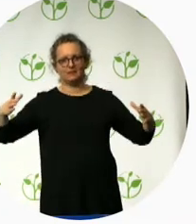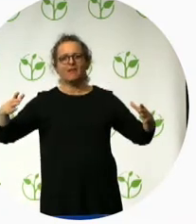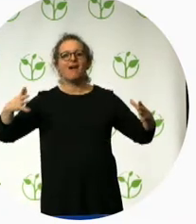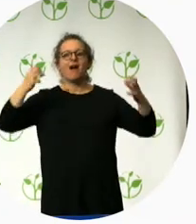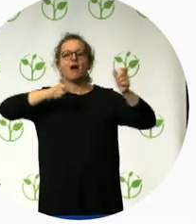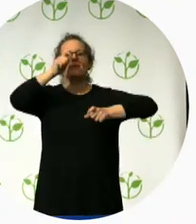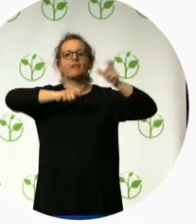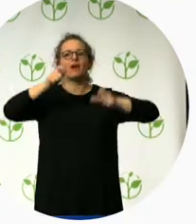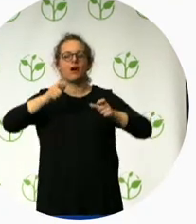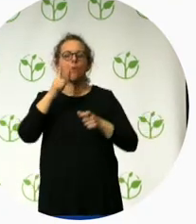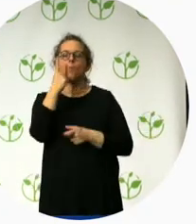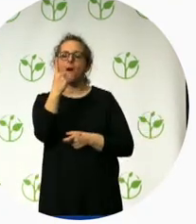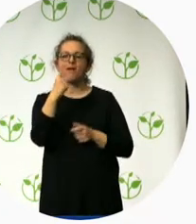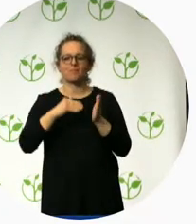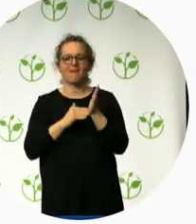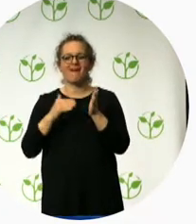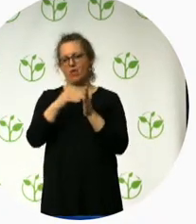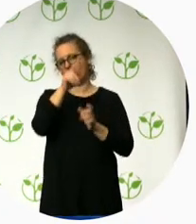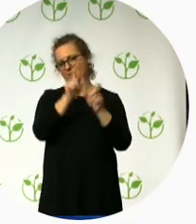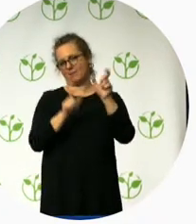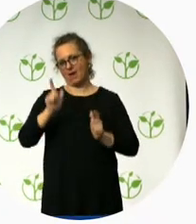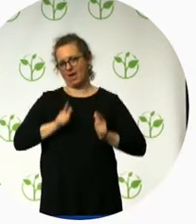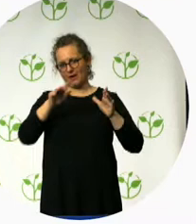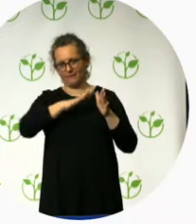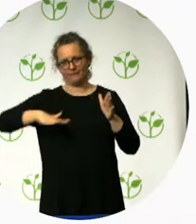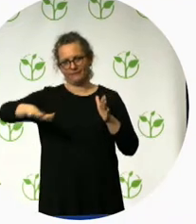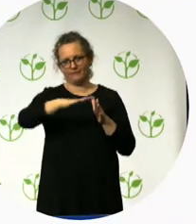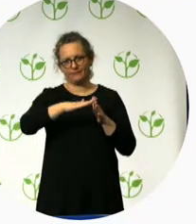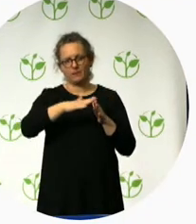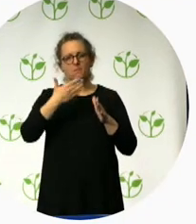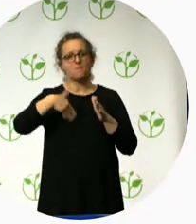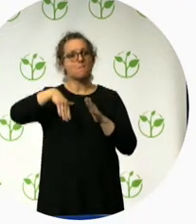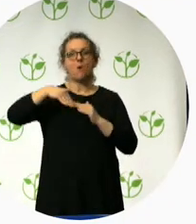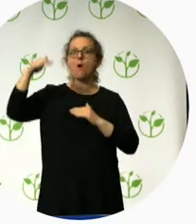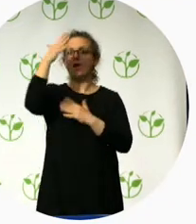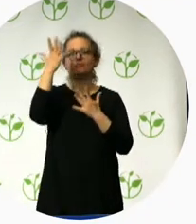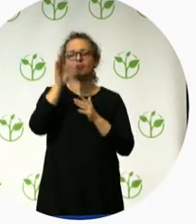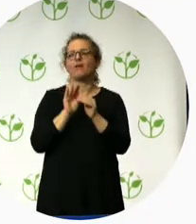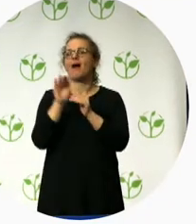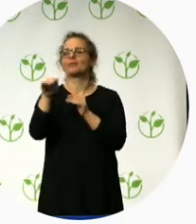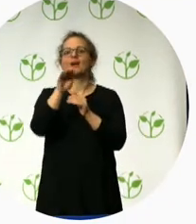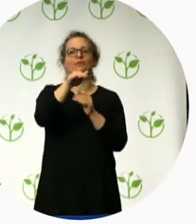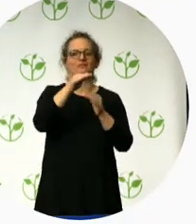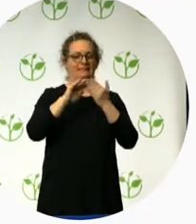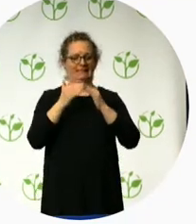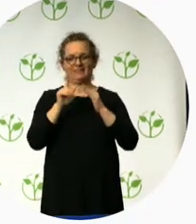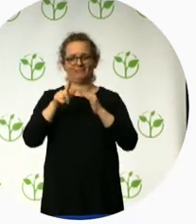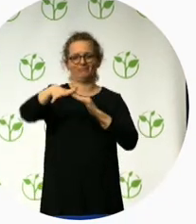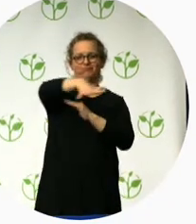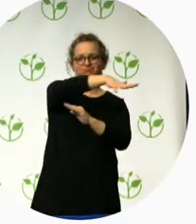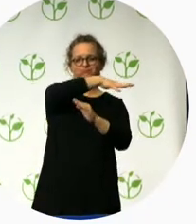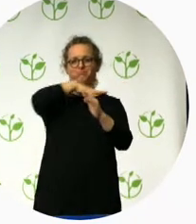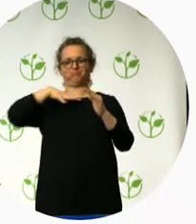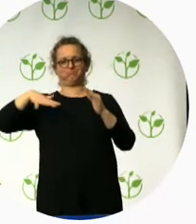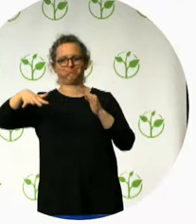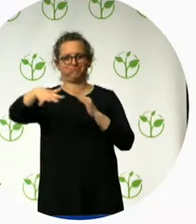And despite the rapid rural to urban migration taking place, the